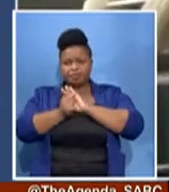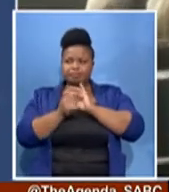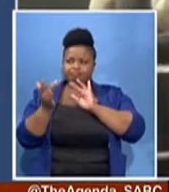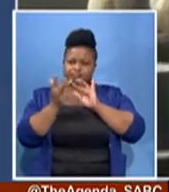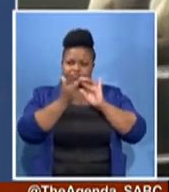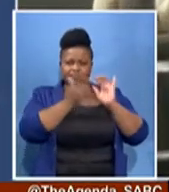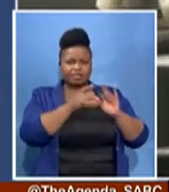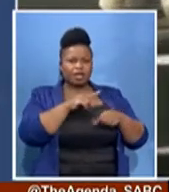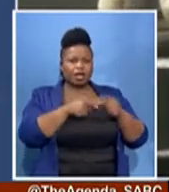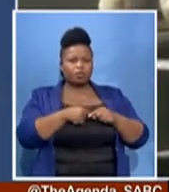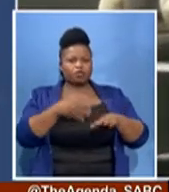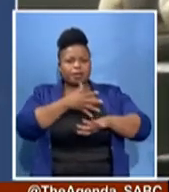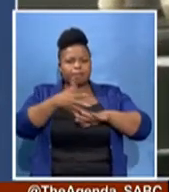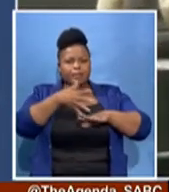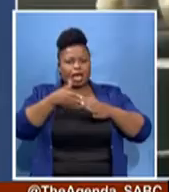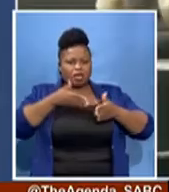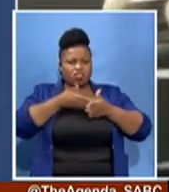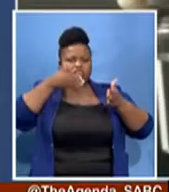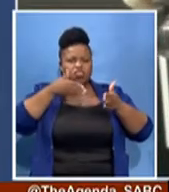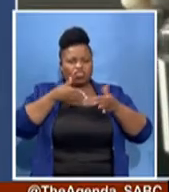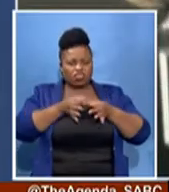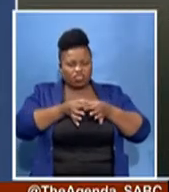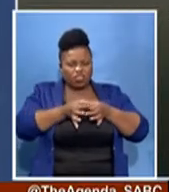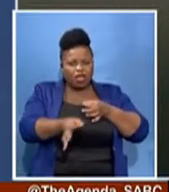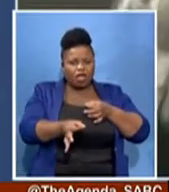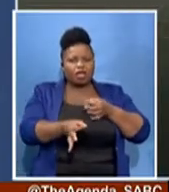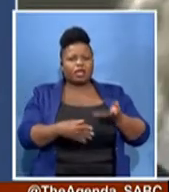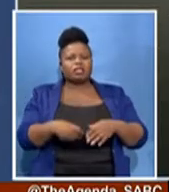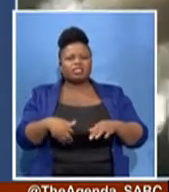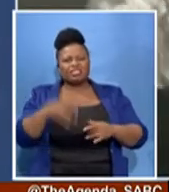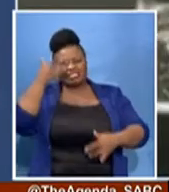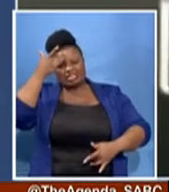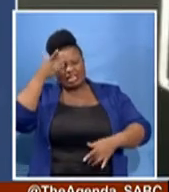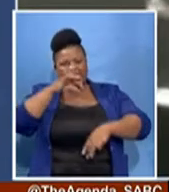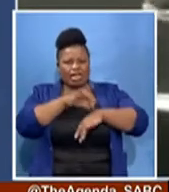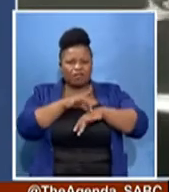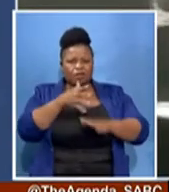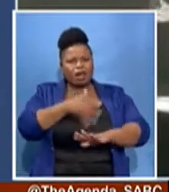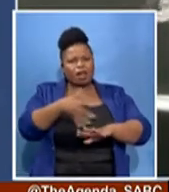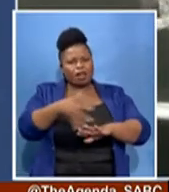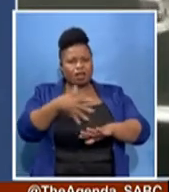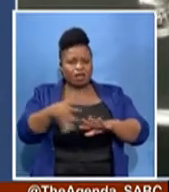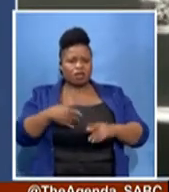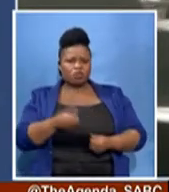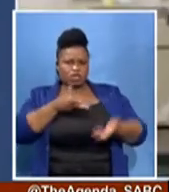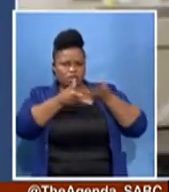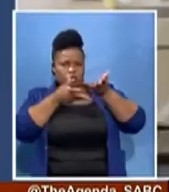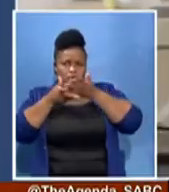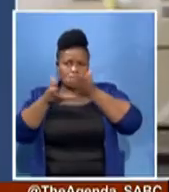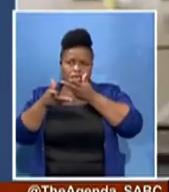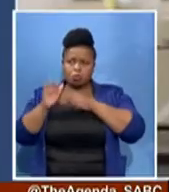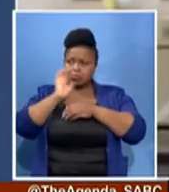rare blood conditions. And so what we're going to be doing is asking if anybody has a